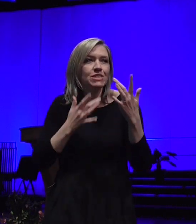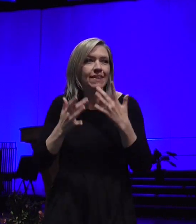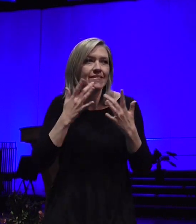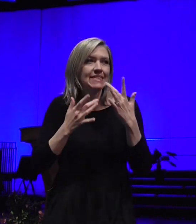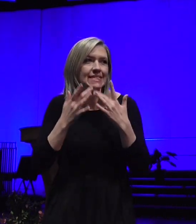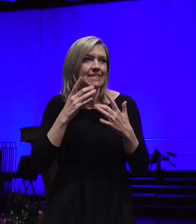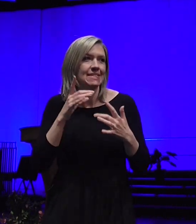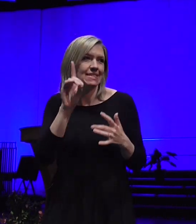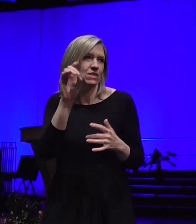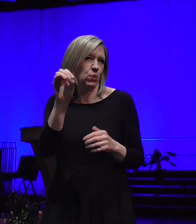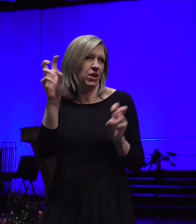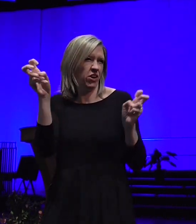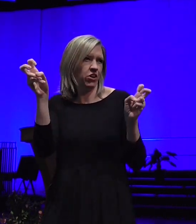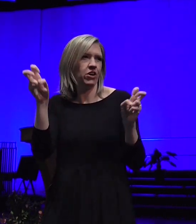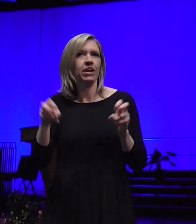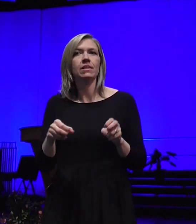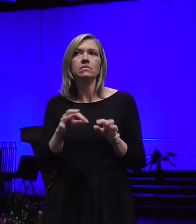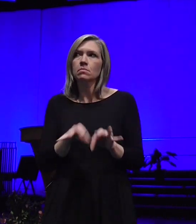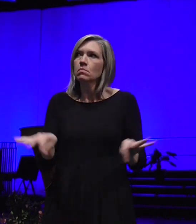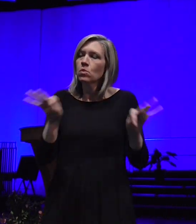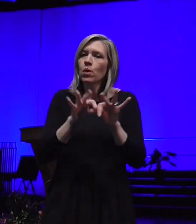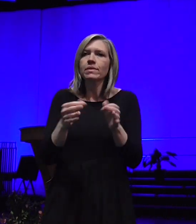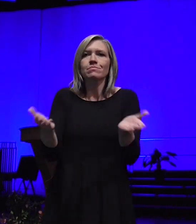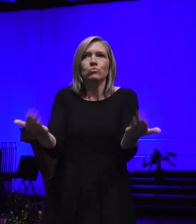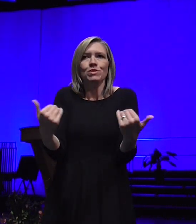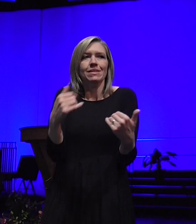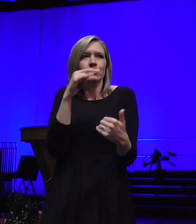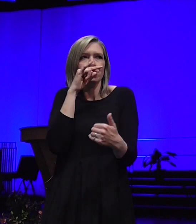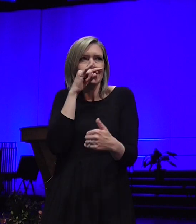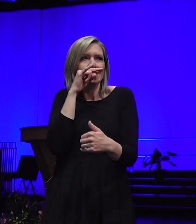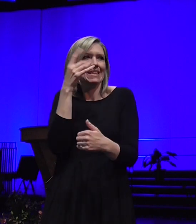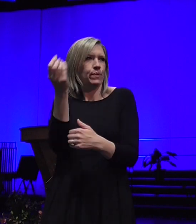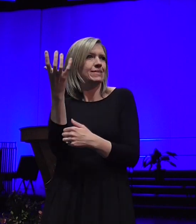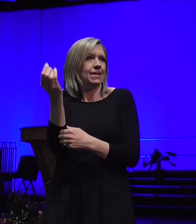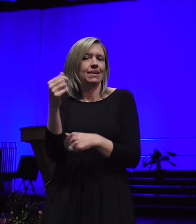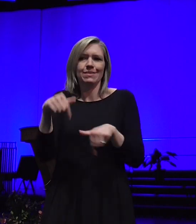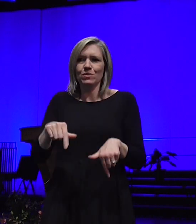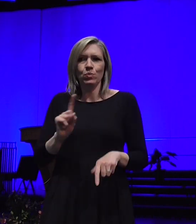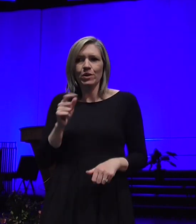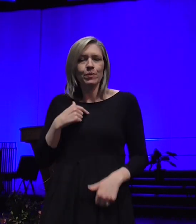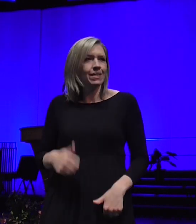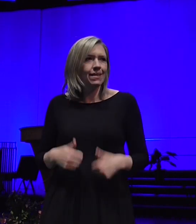The importance of getting our kids out into the natural world. This is where we live.